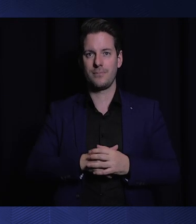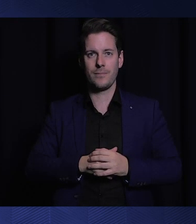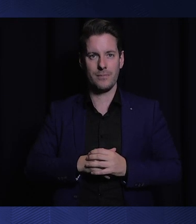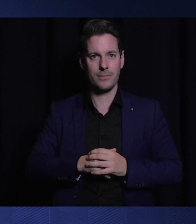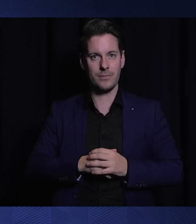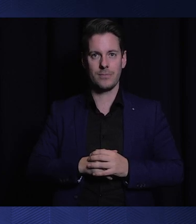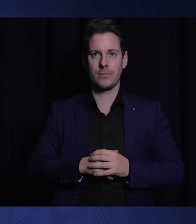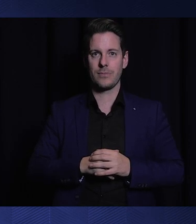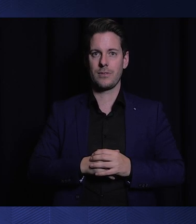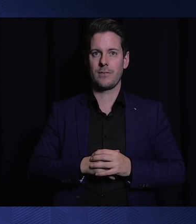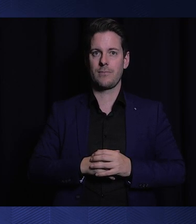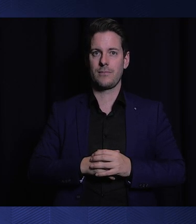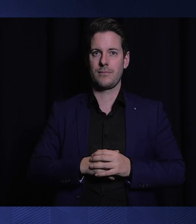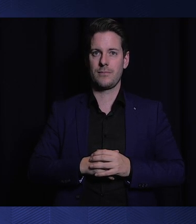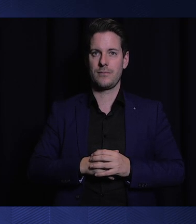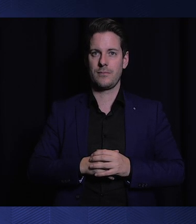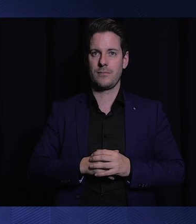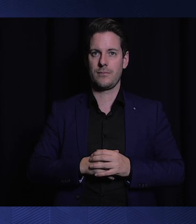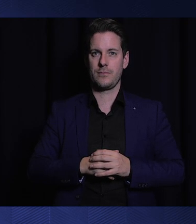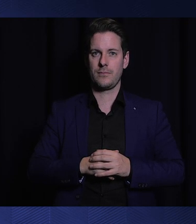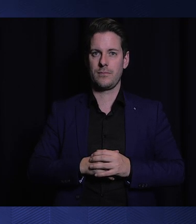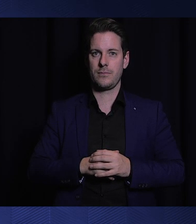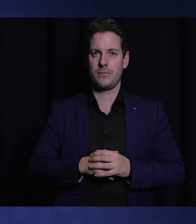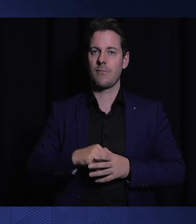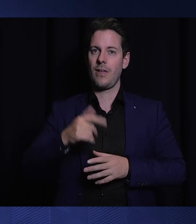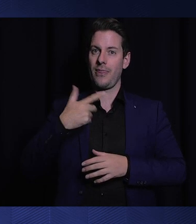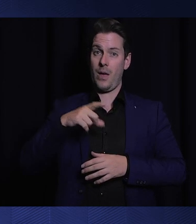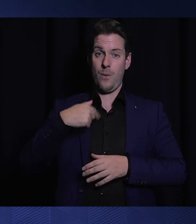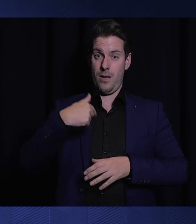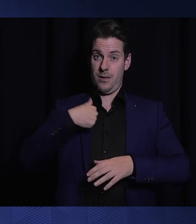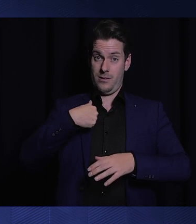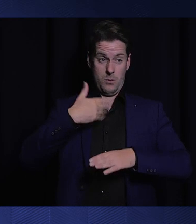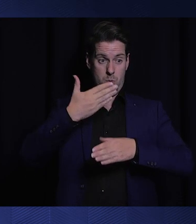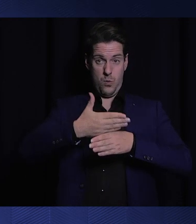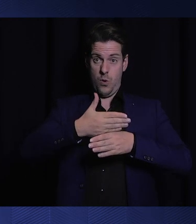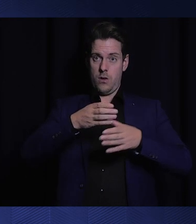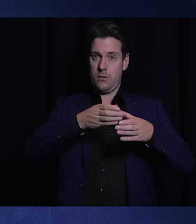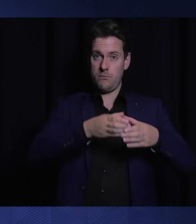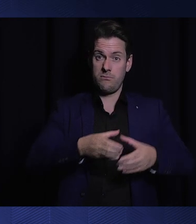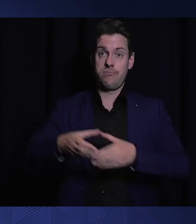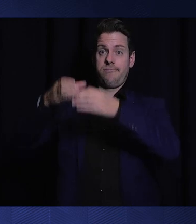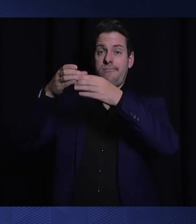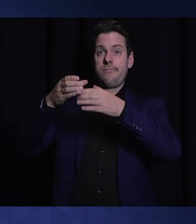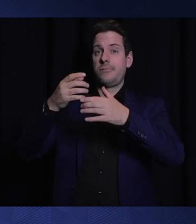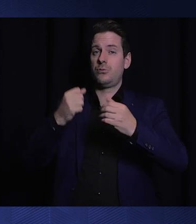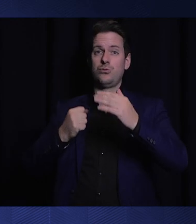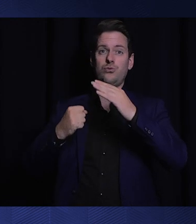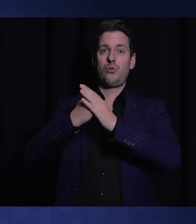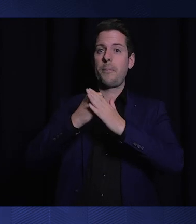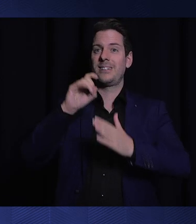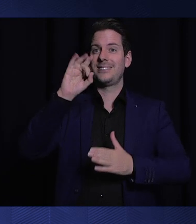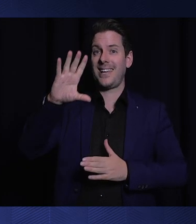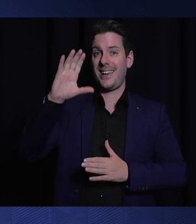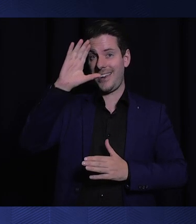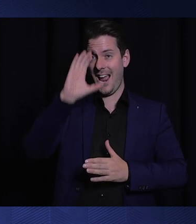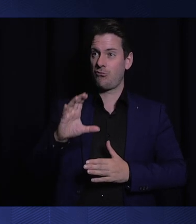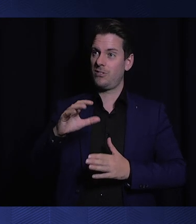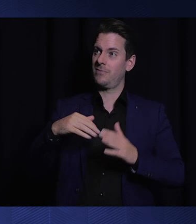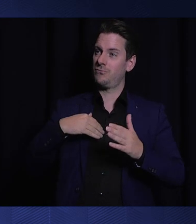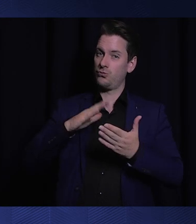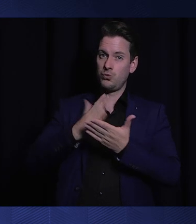institutes that put us within one of the top 10 nations that are vulnerable